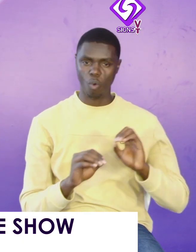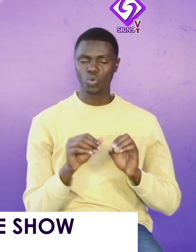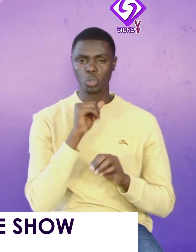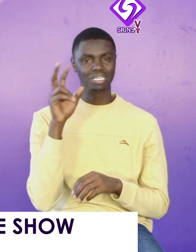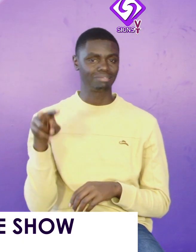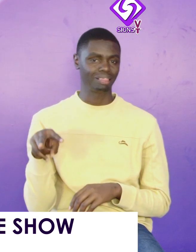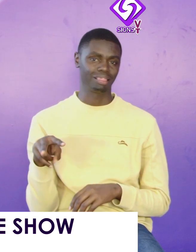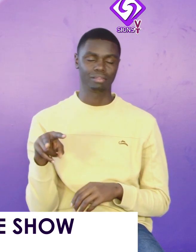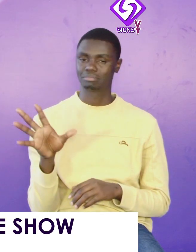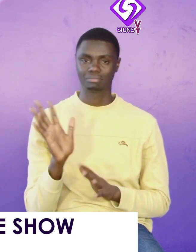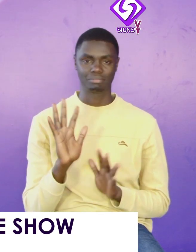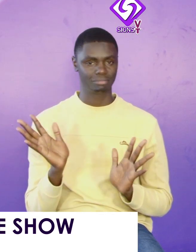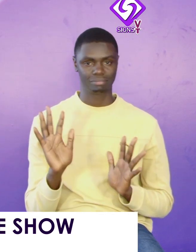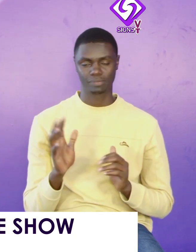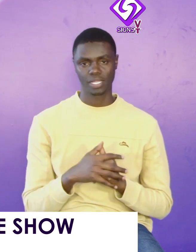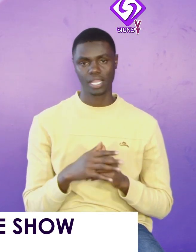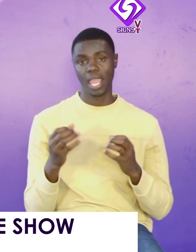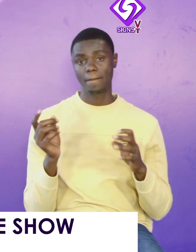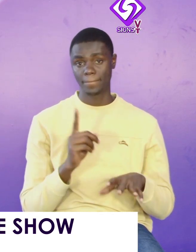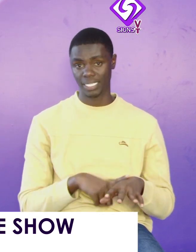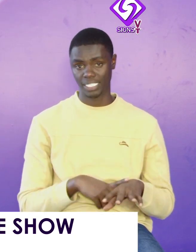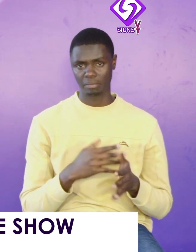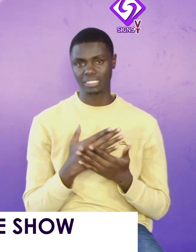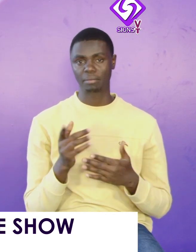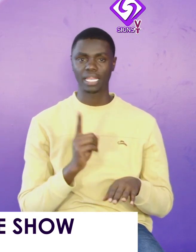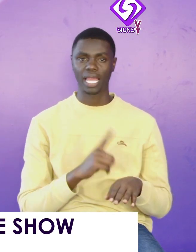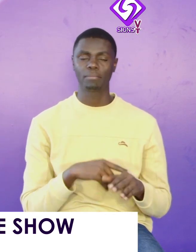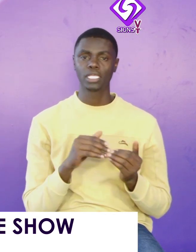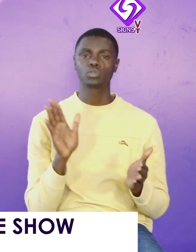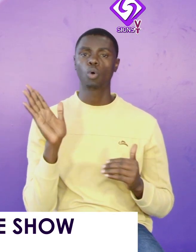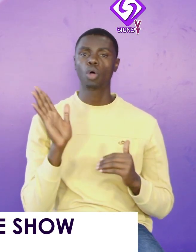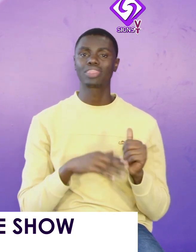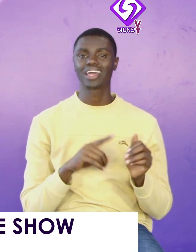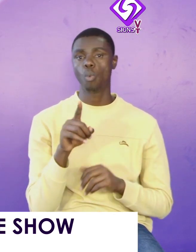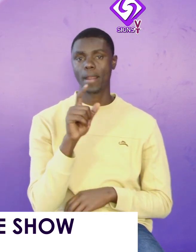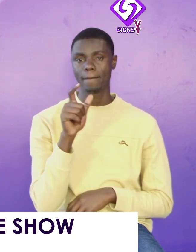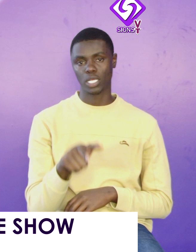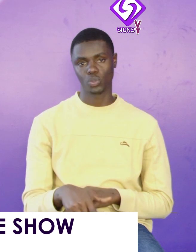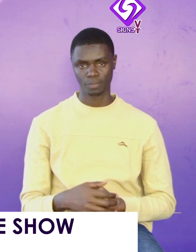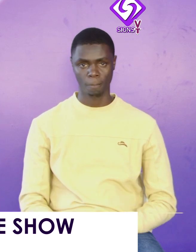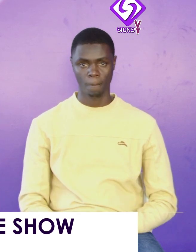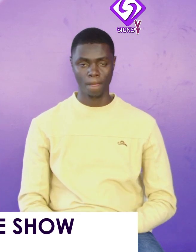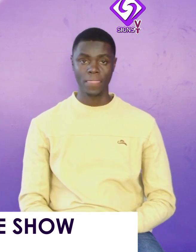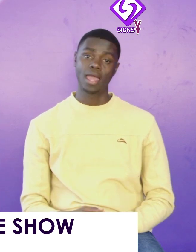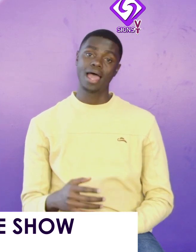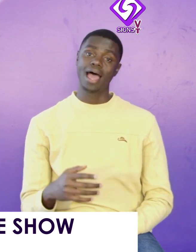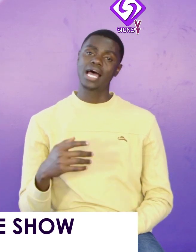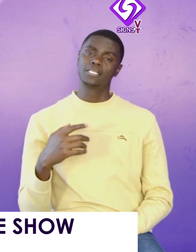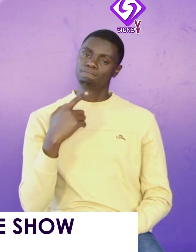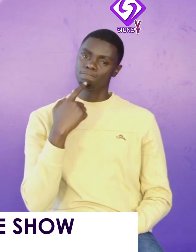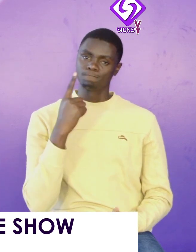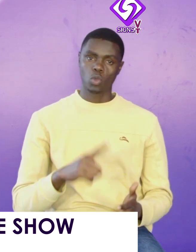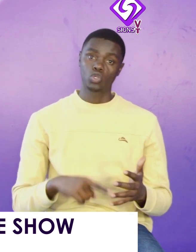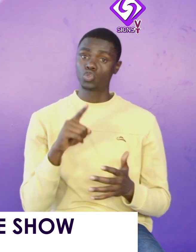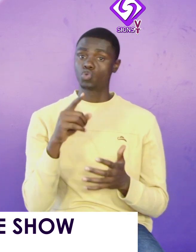It can cost a life, and many times, sometimes it goes with more than one person. I keep saying this: you lose